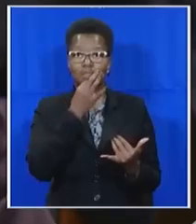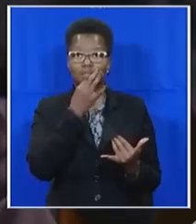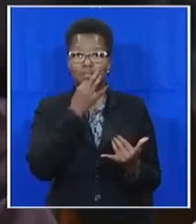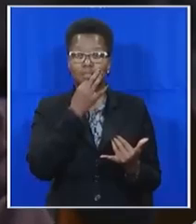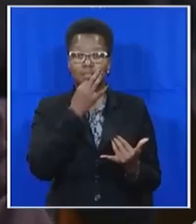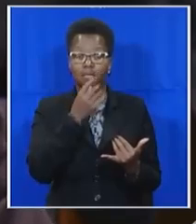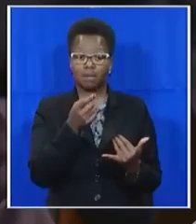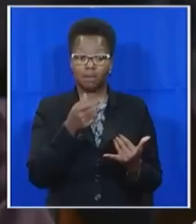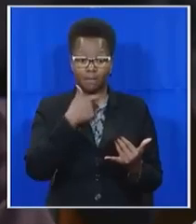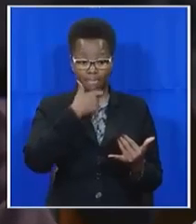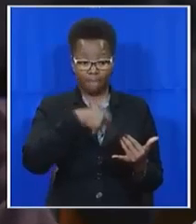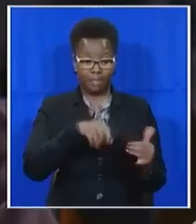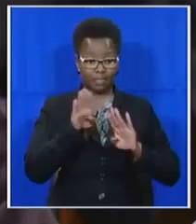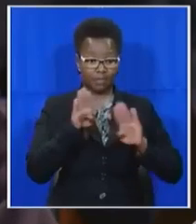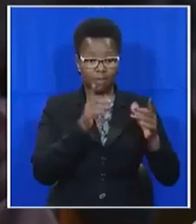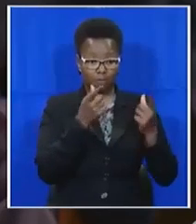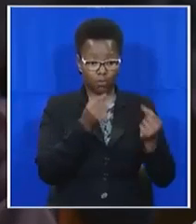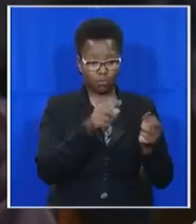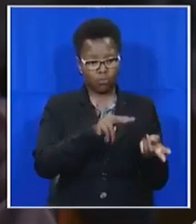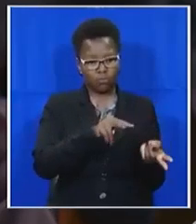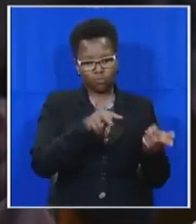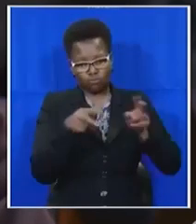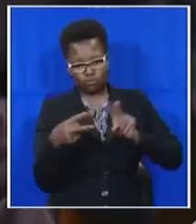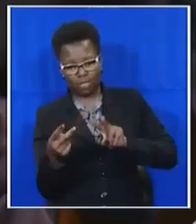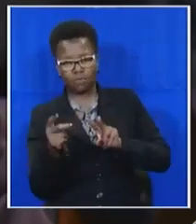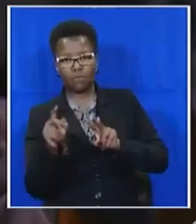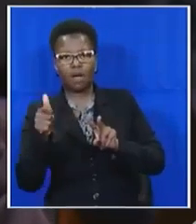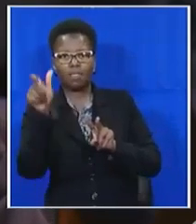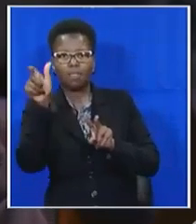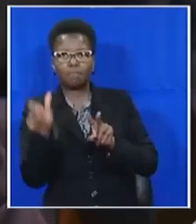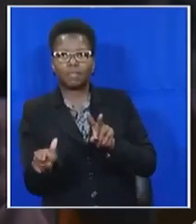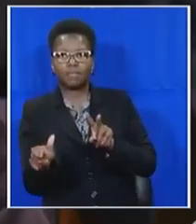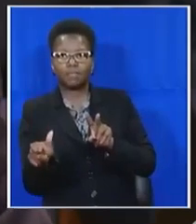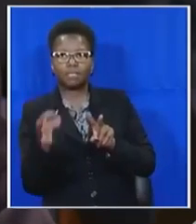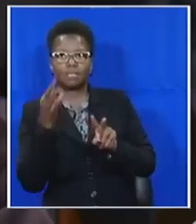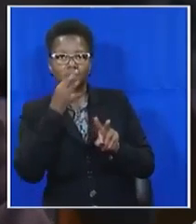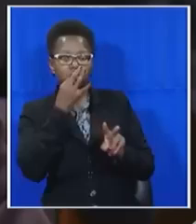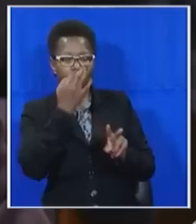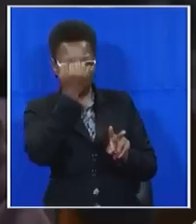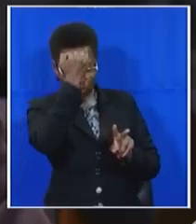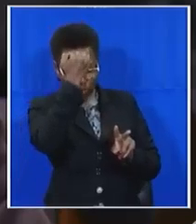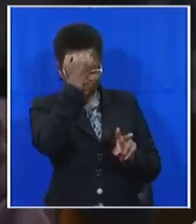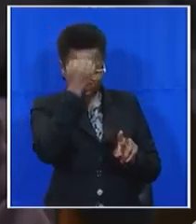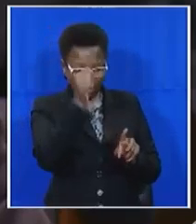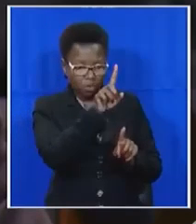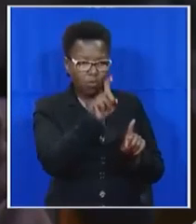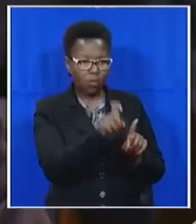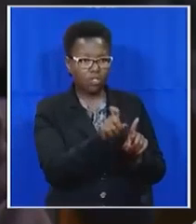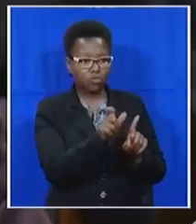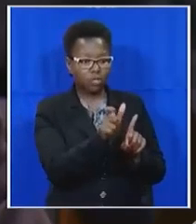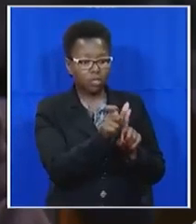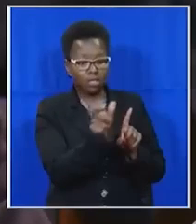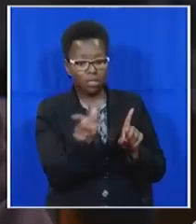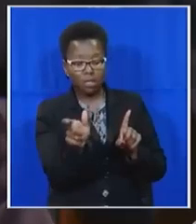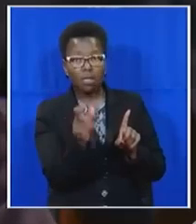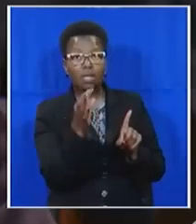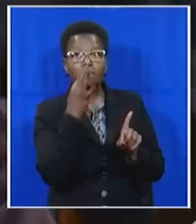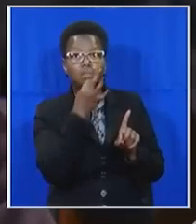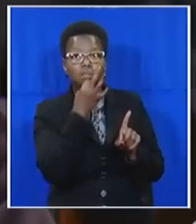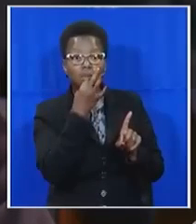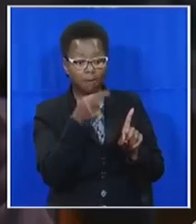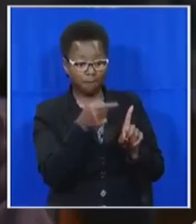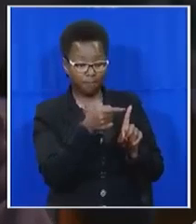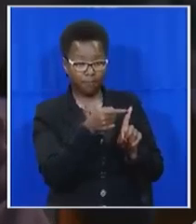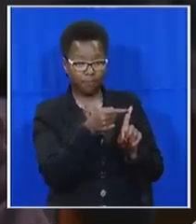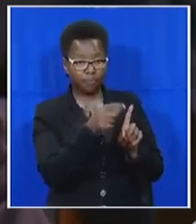epithet. That's what the speaker is using when he says stupid question. In terms of that instrument, when you say, you